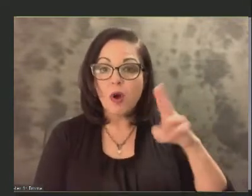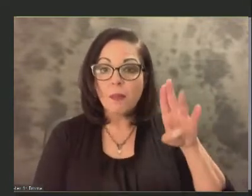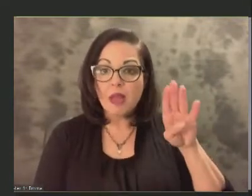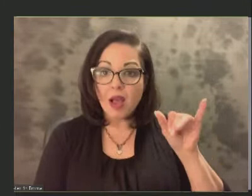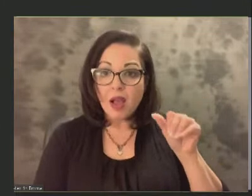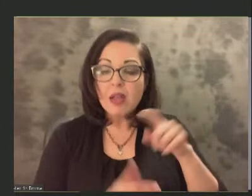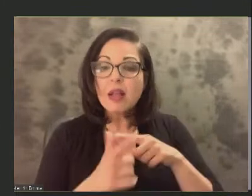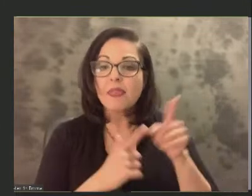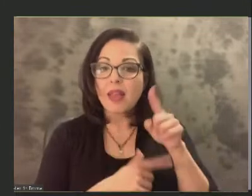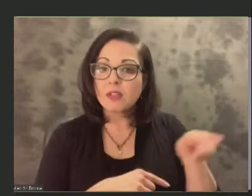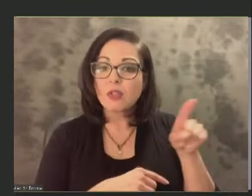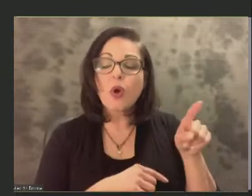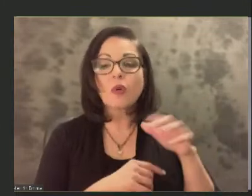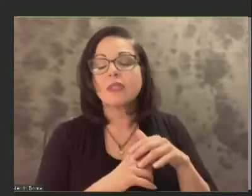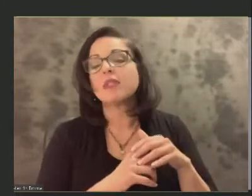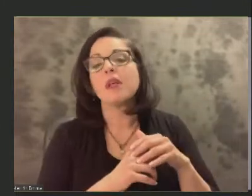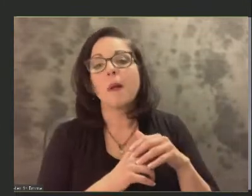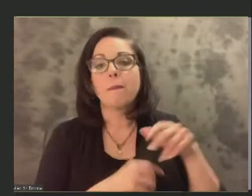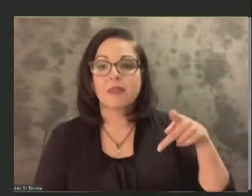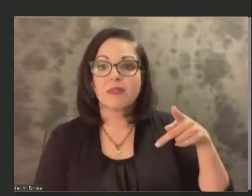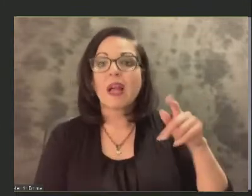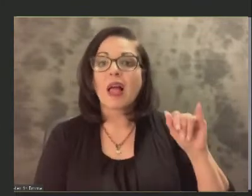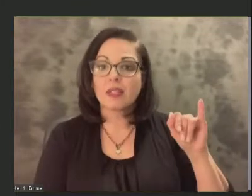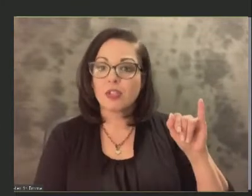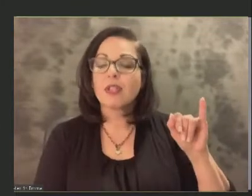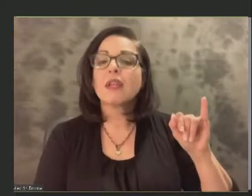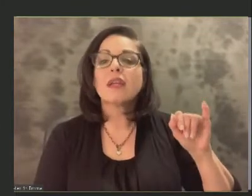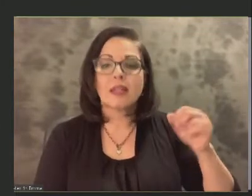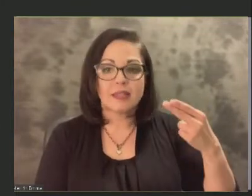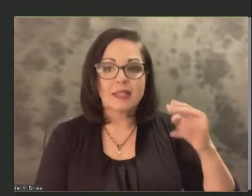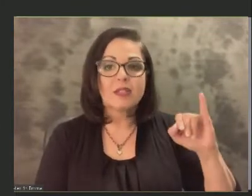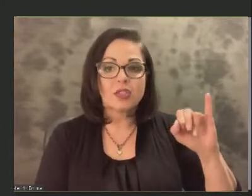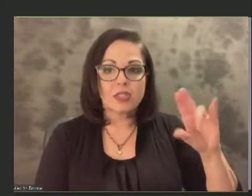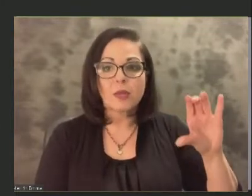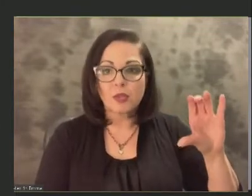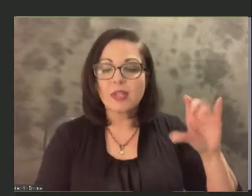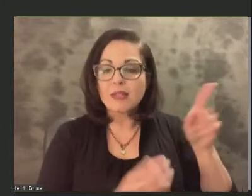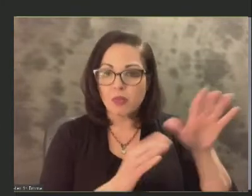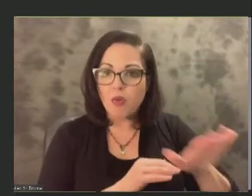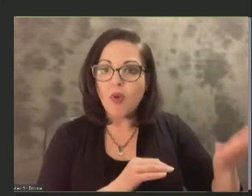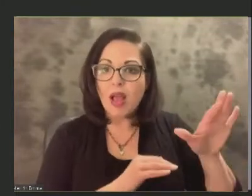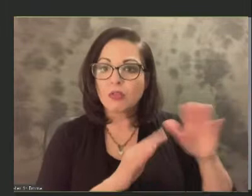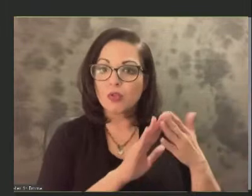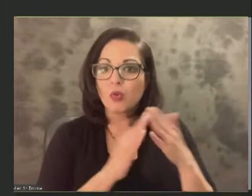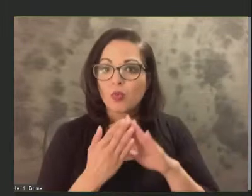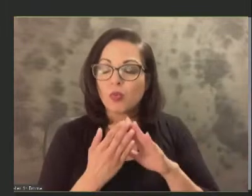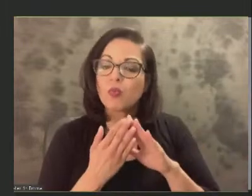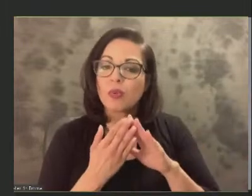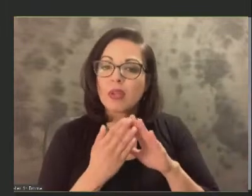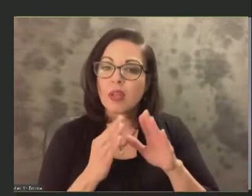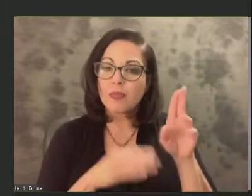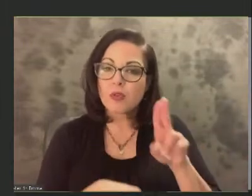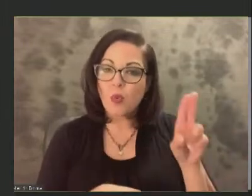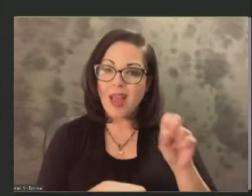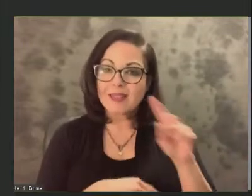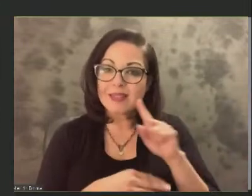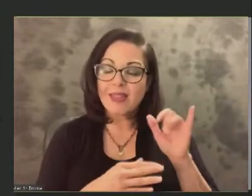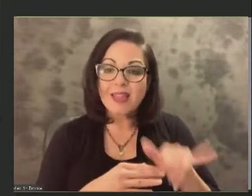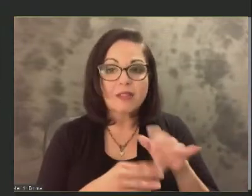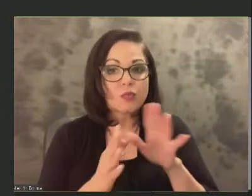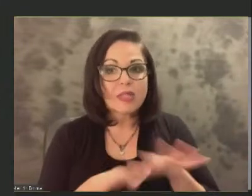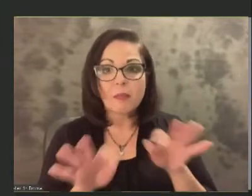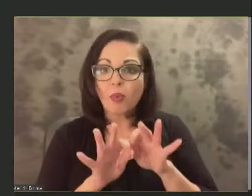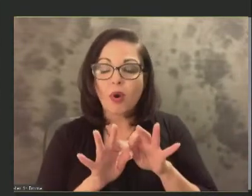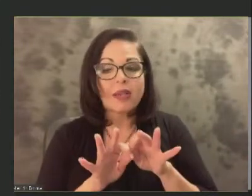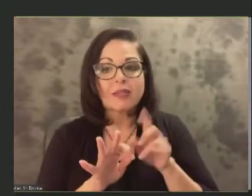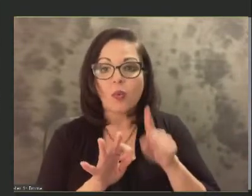indigenous communities across the United States, that it is so important for the disaggregation of data and make that